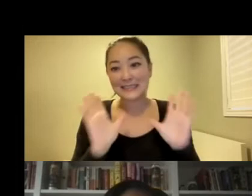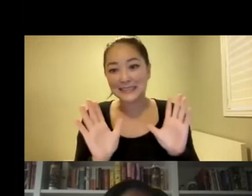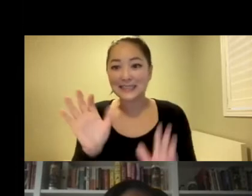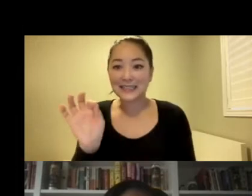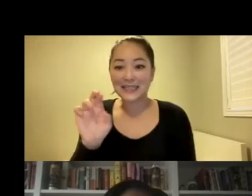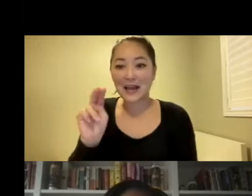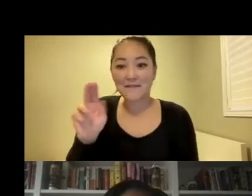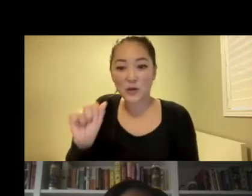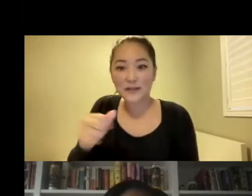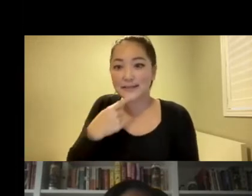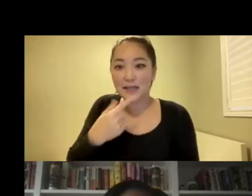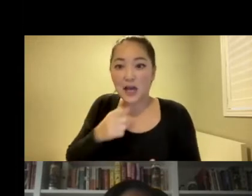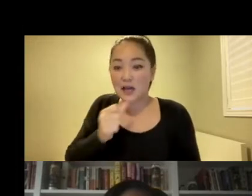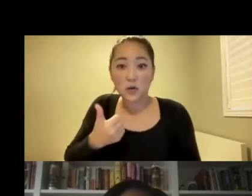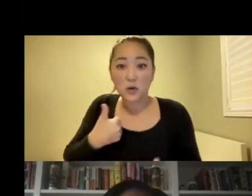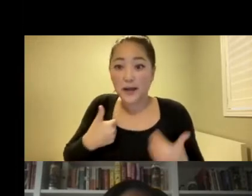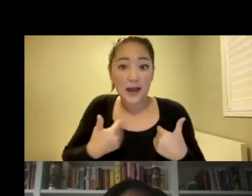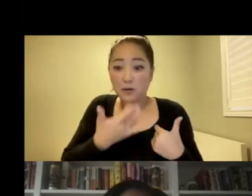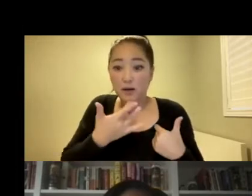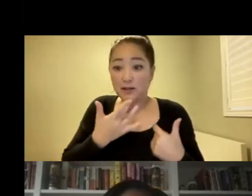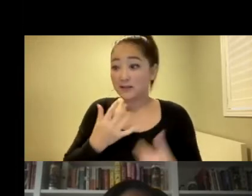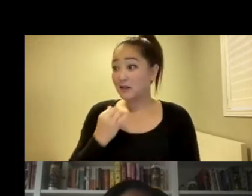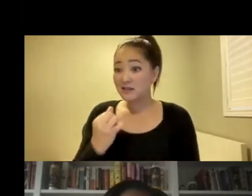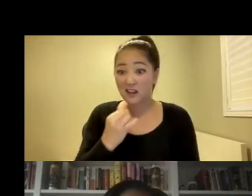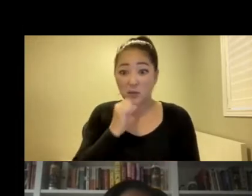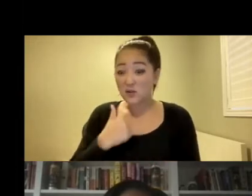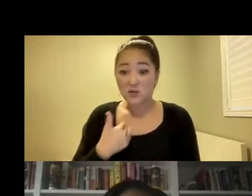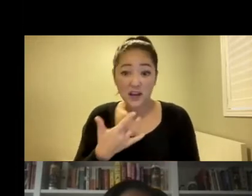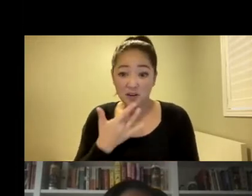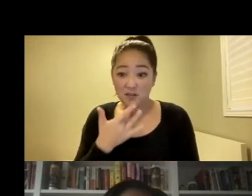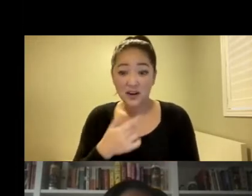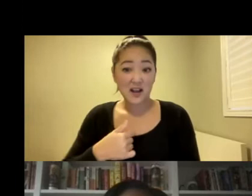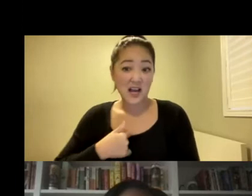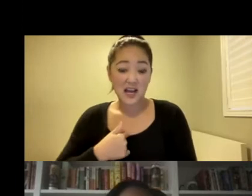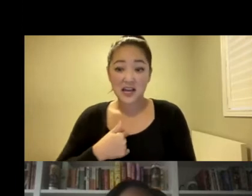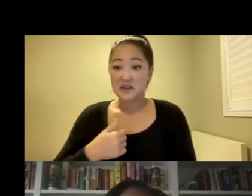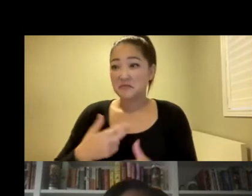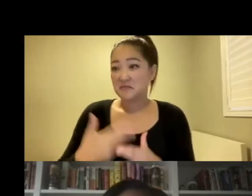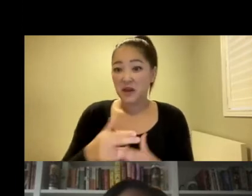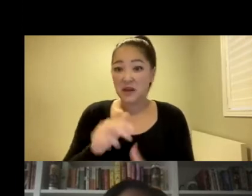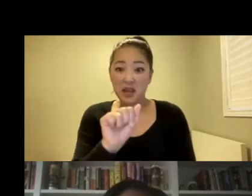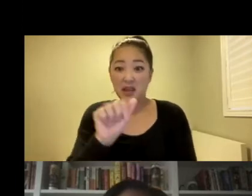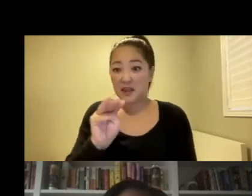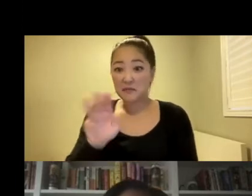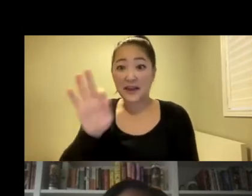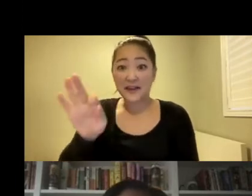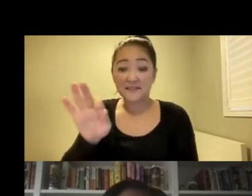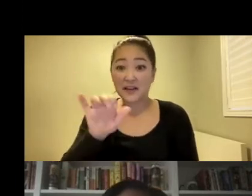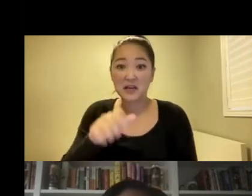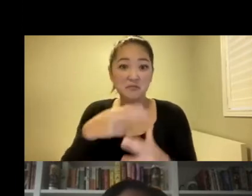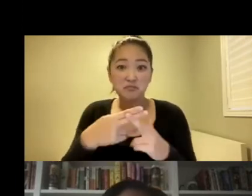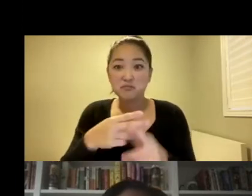have a preference, and for me too, I've never had a preference. Like I usually go by AMF. I don't even go by like a name, because